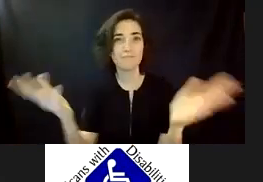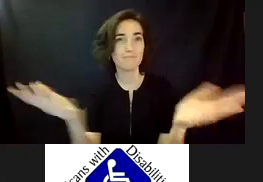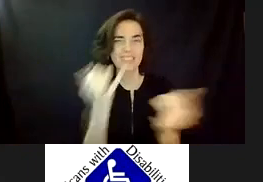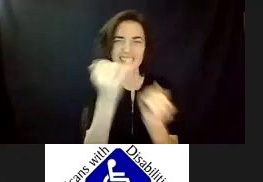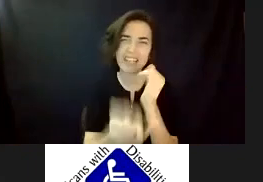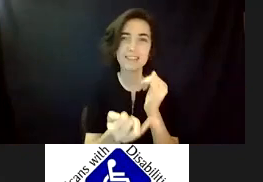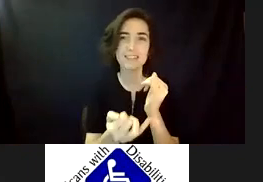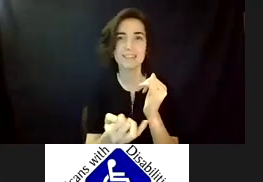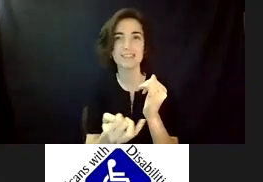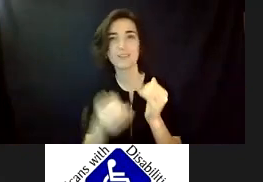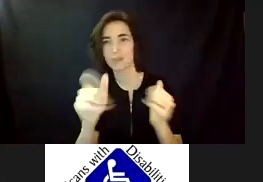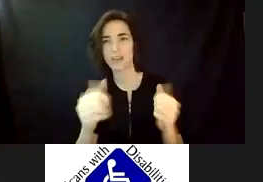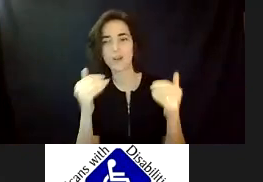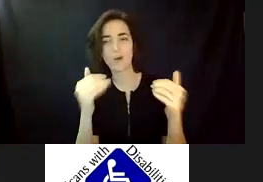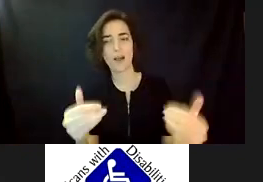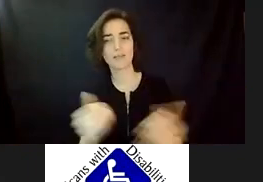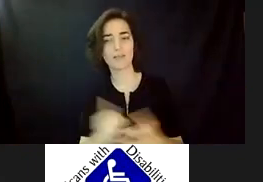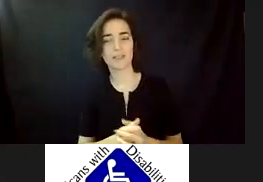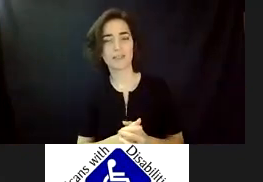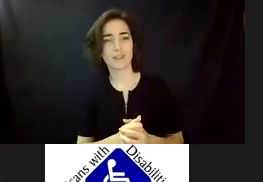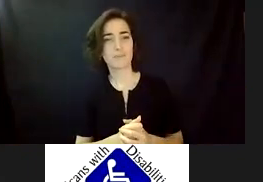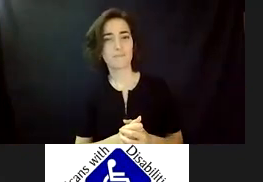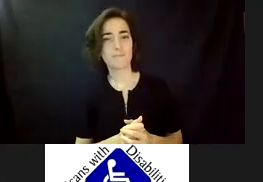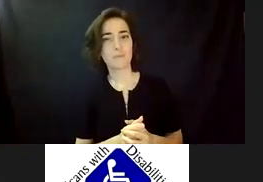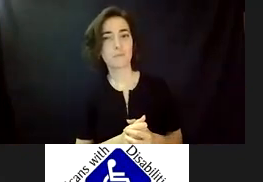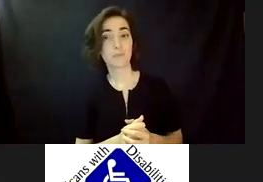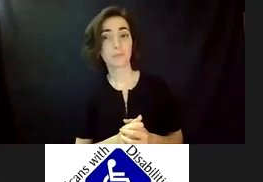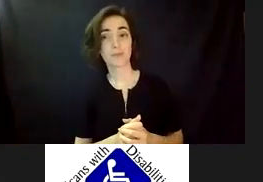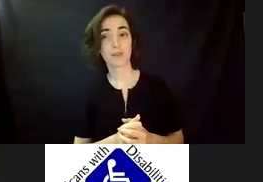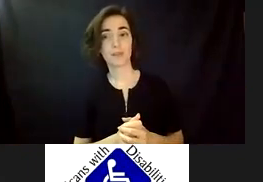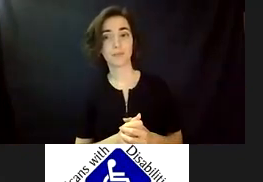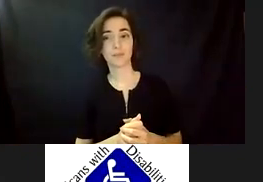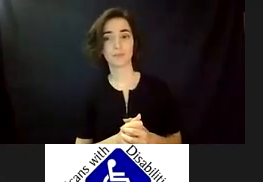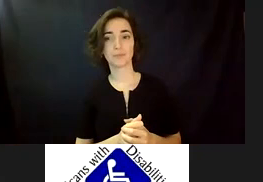session, you can go ahead and have an opportunity to do so now.